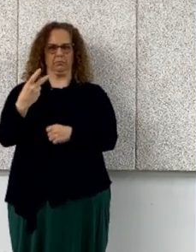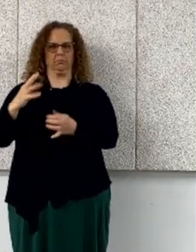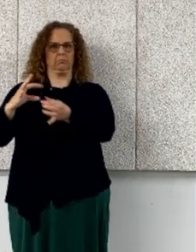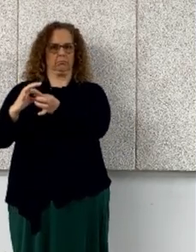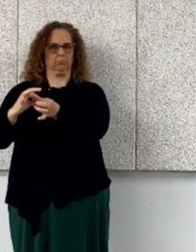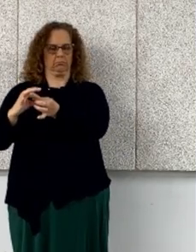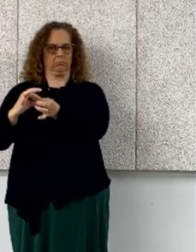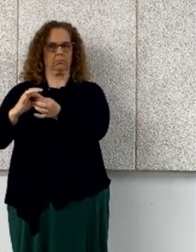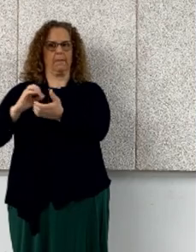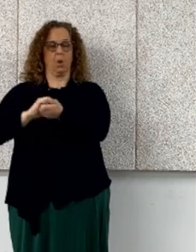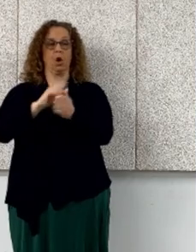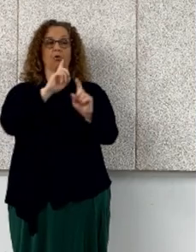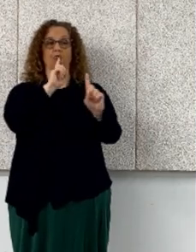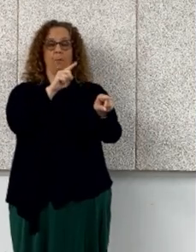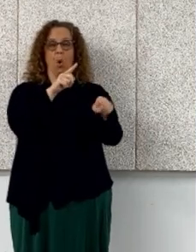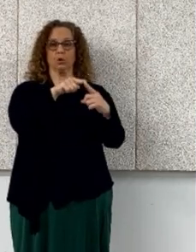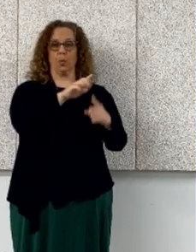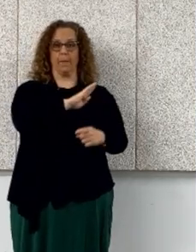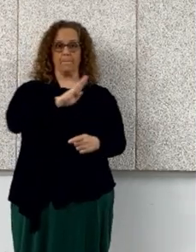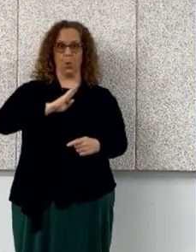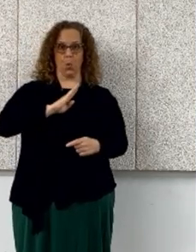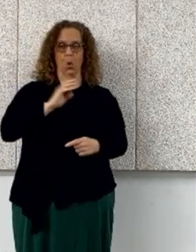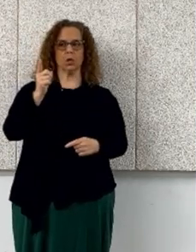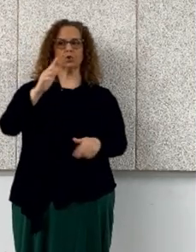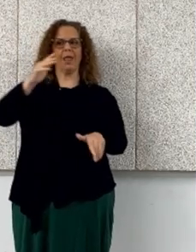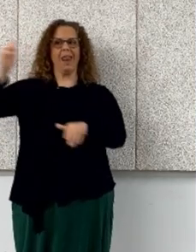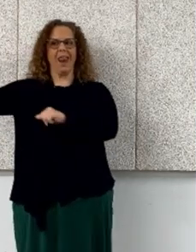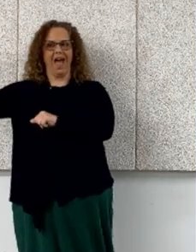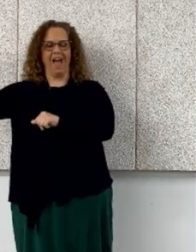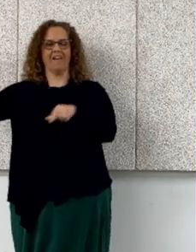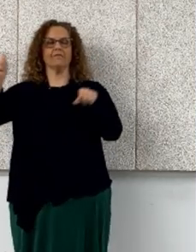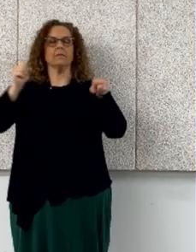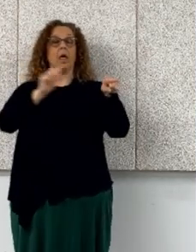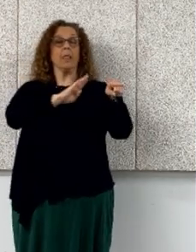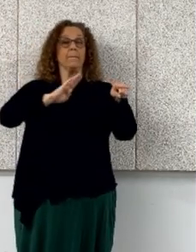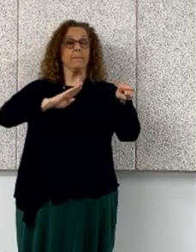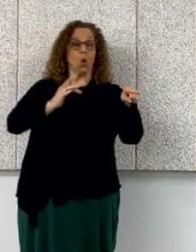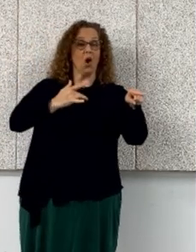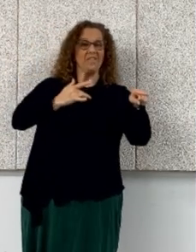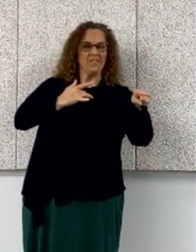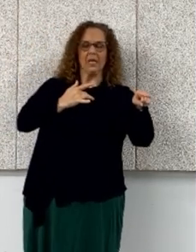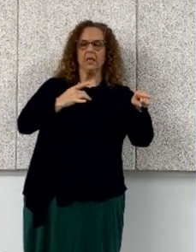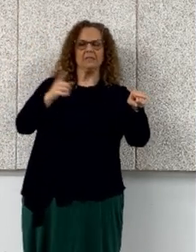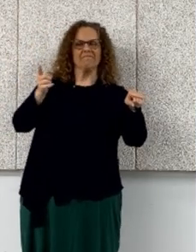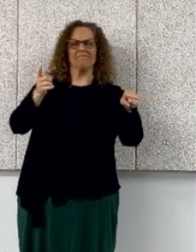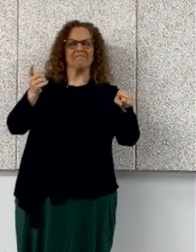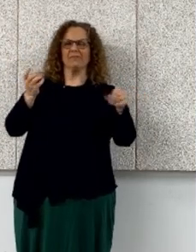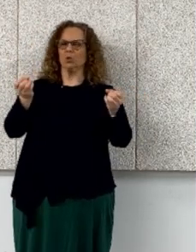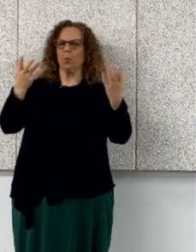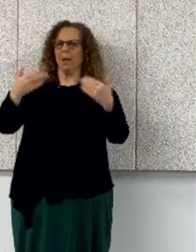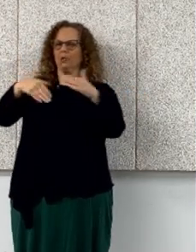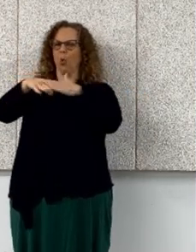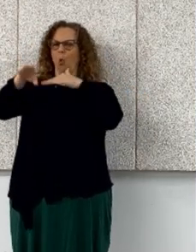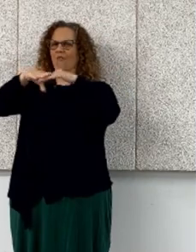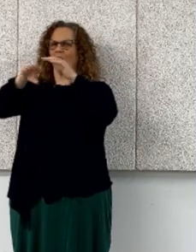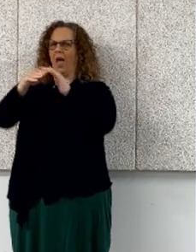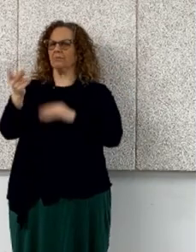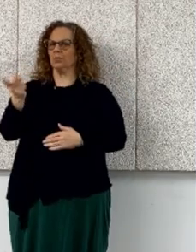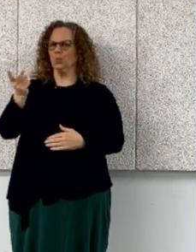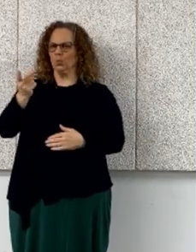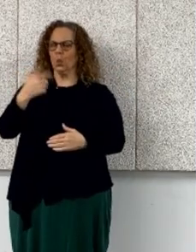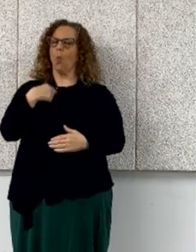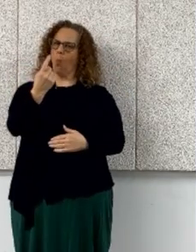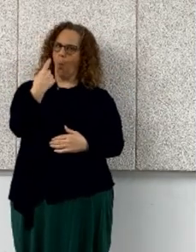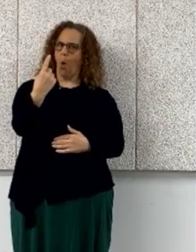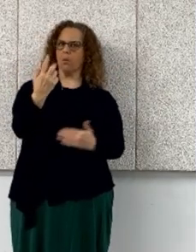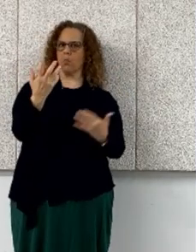board. When she left, the board felt there had been too much overlap. They wanted a sole report. But I had two people who had been with the organization